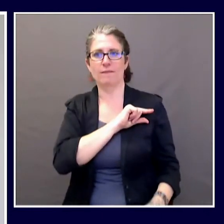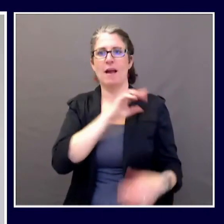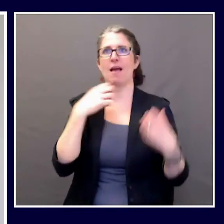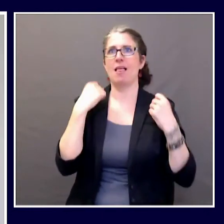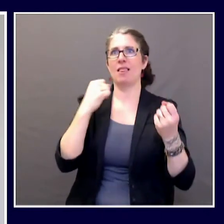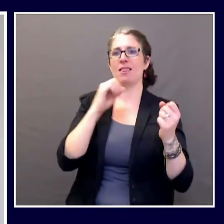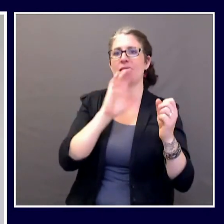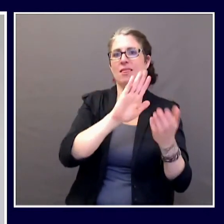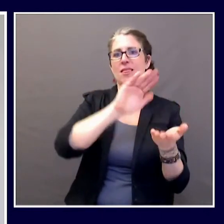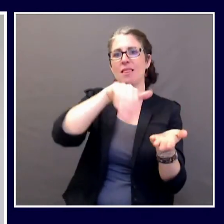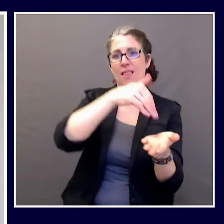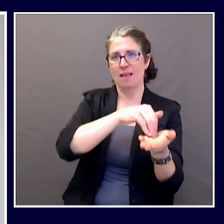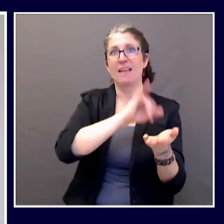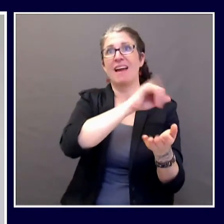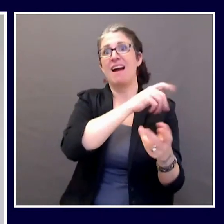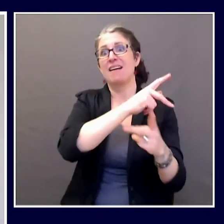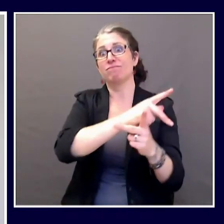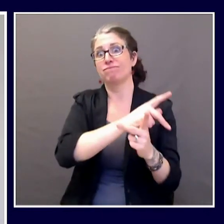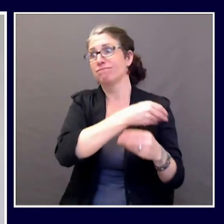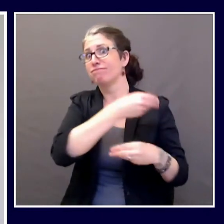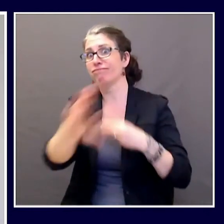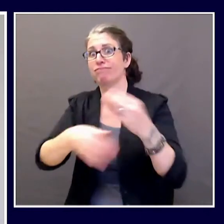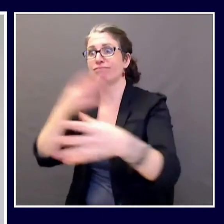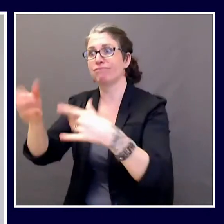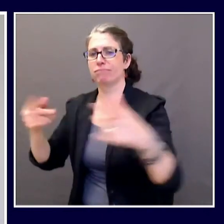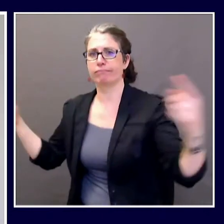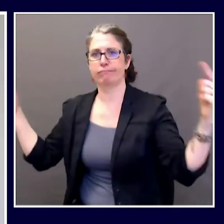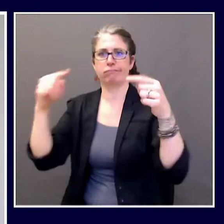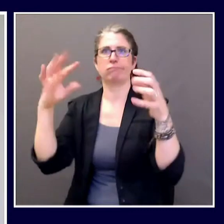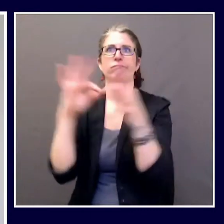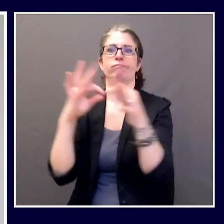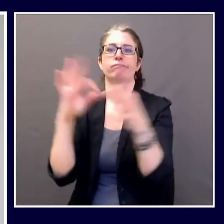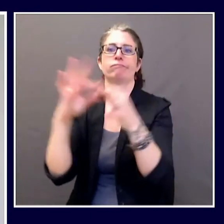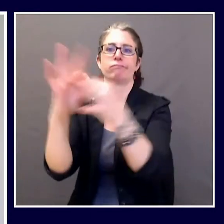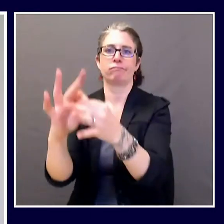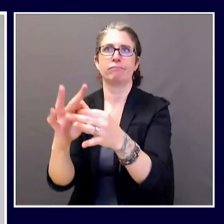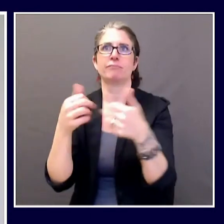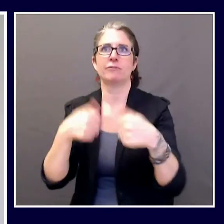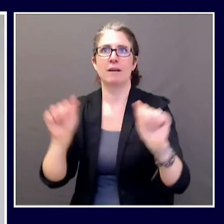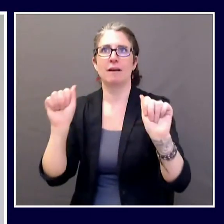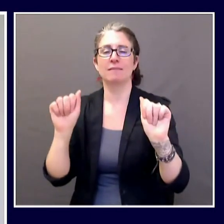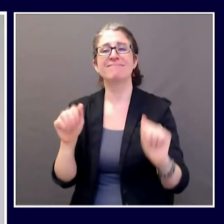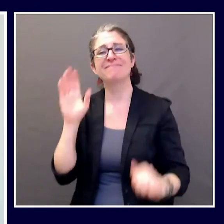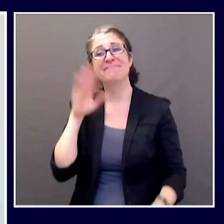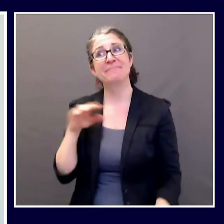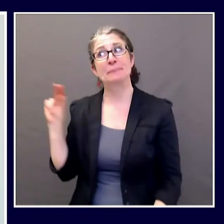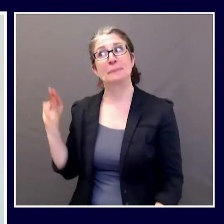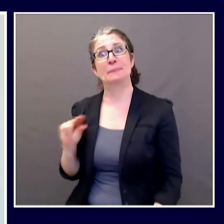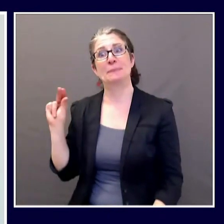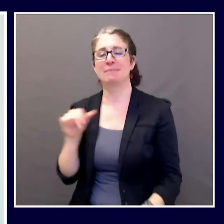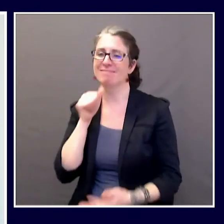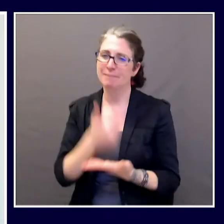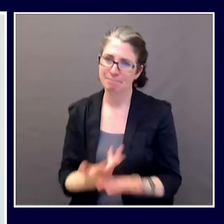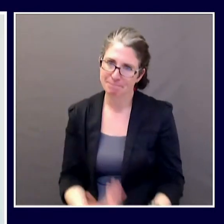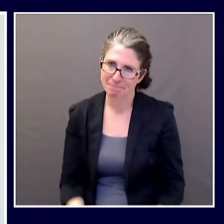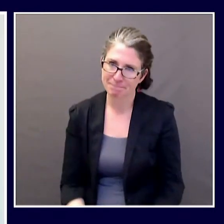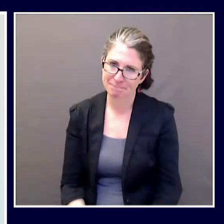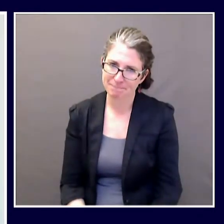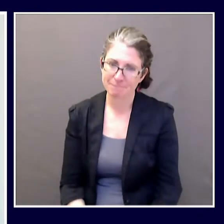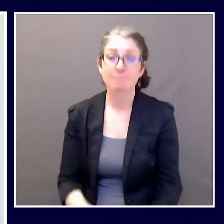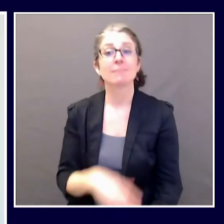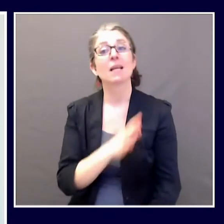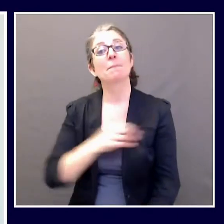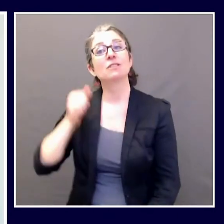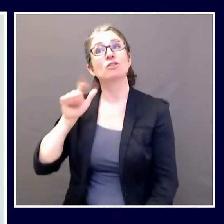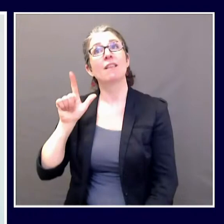on top of, and you noted it, supply. Okay, Yeah, thanks. and I will add that in this week's allocation, you'll see that when we learned this morning